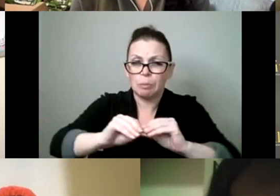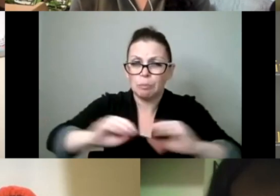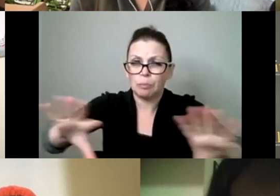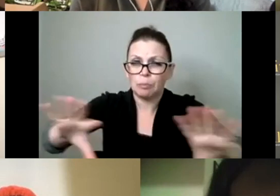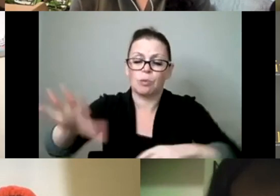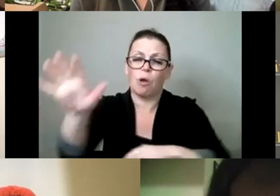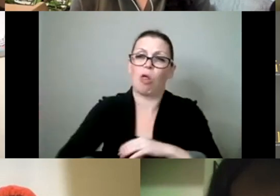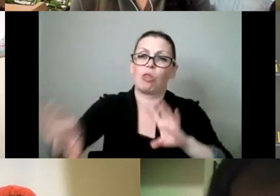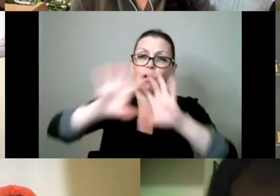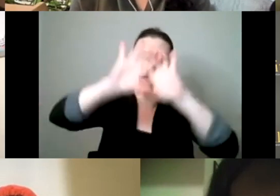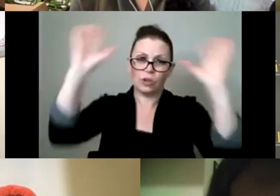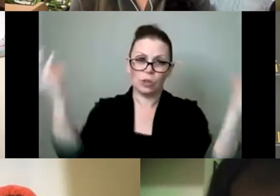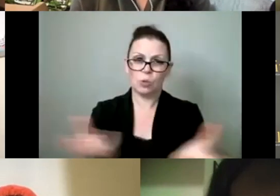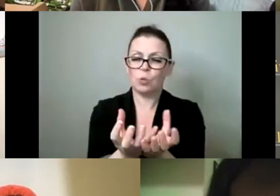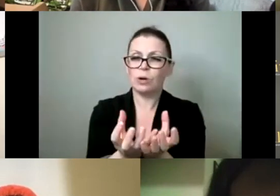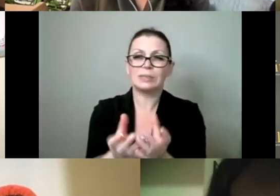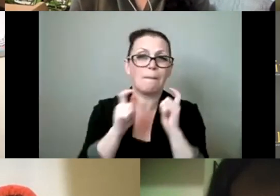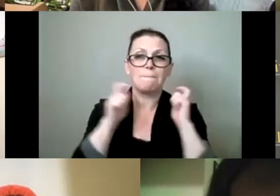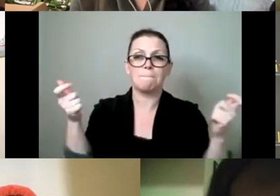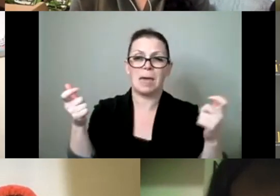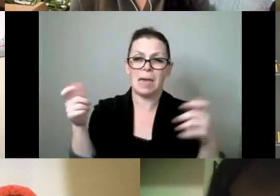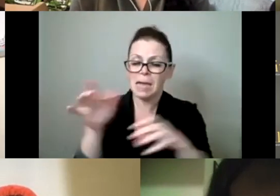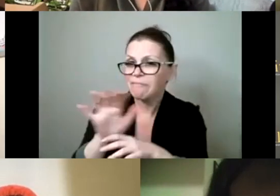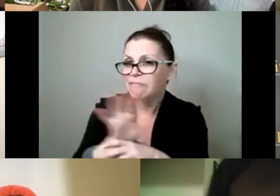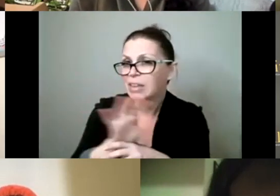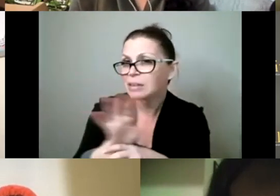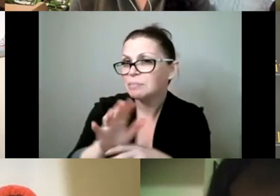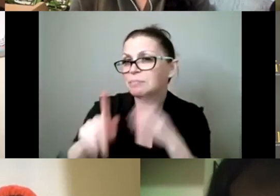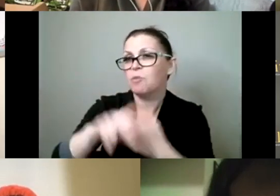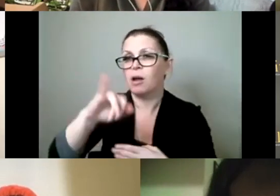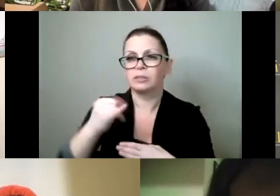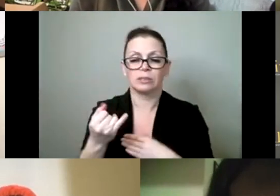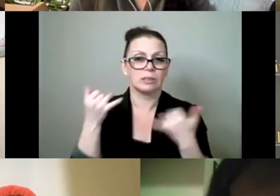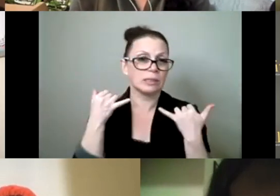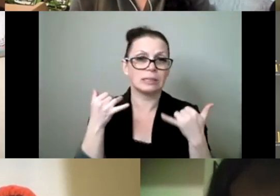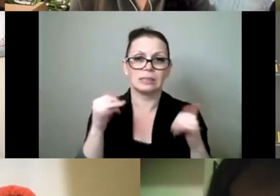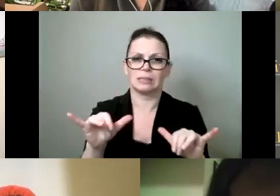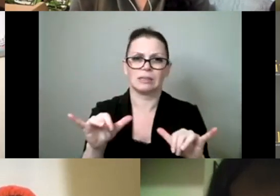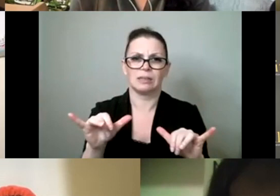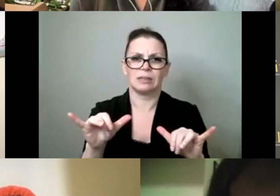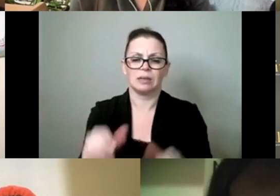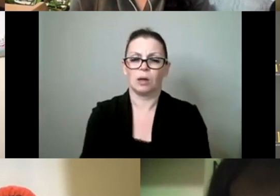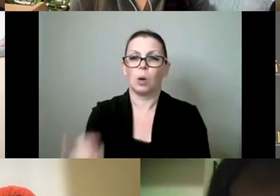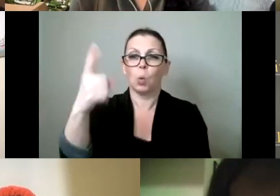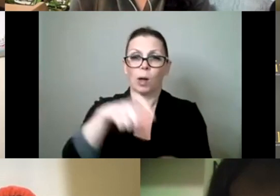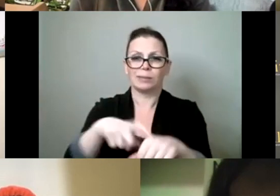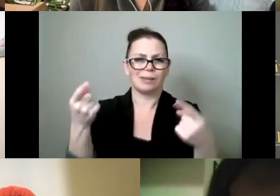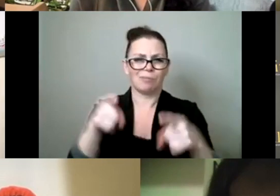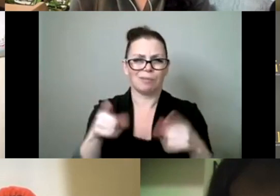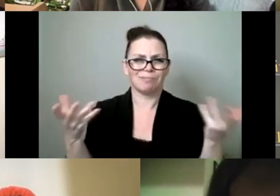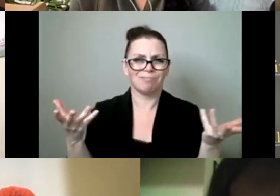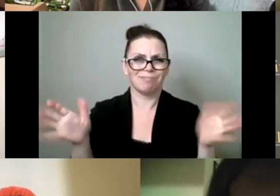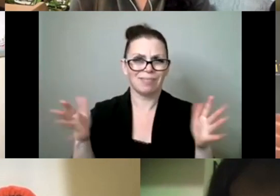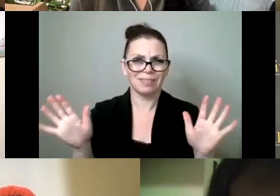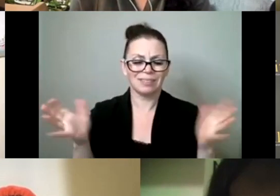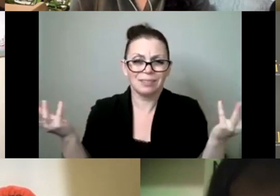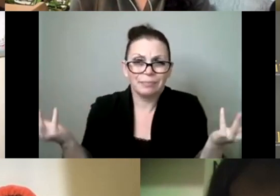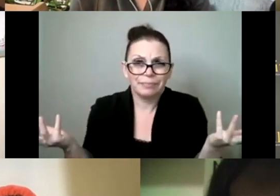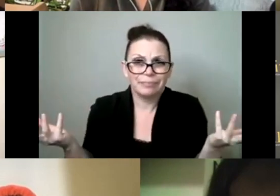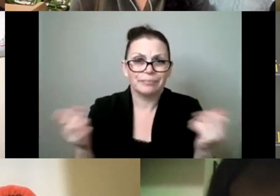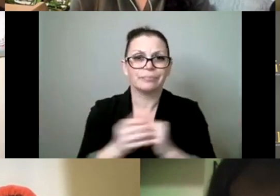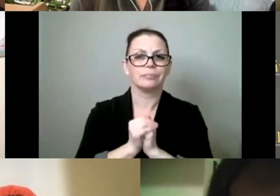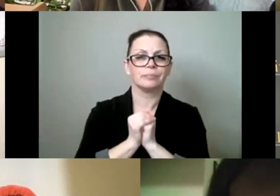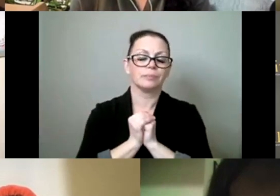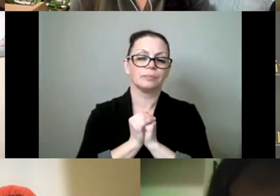worldwide blockbuster projects still are one in a very, you know, long, long